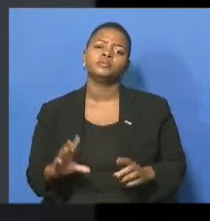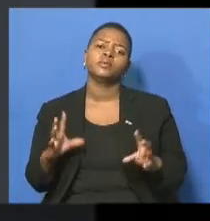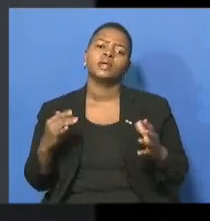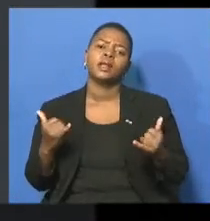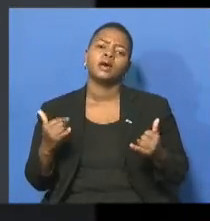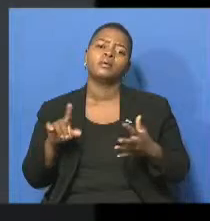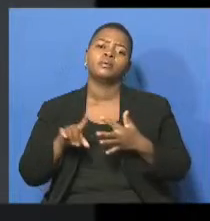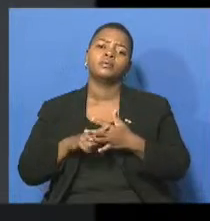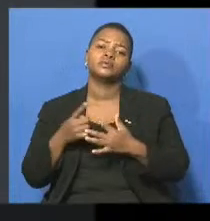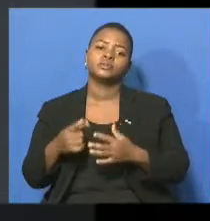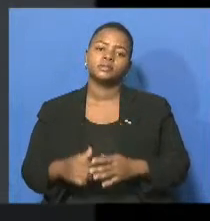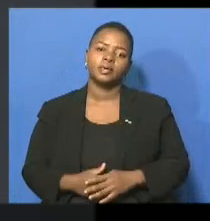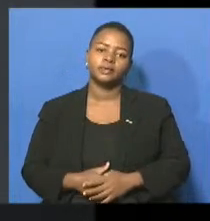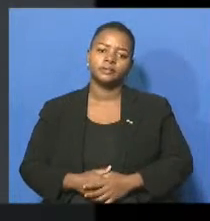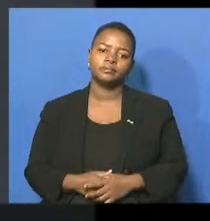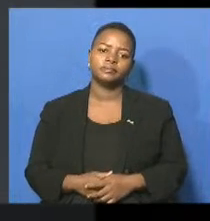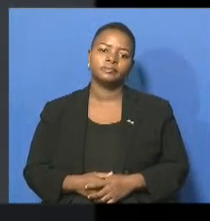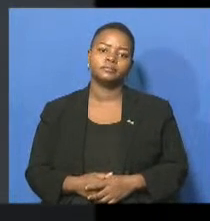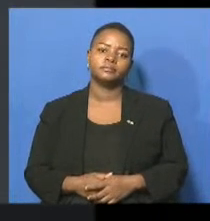To start with,